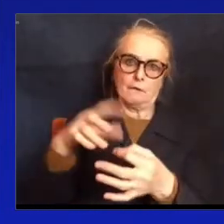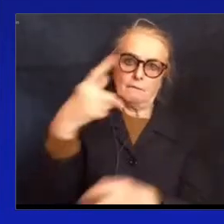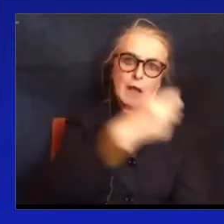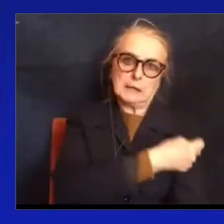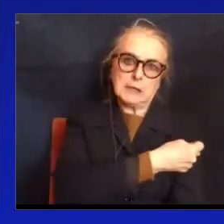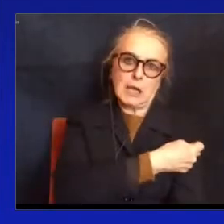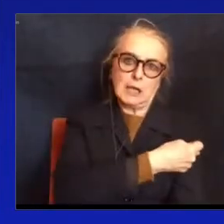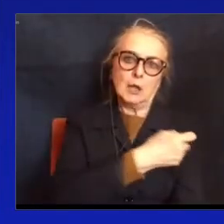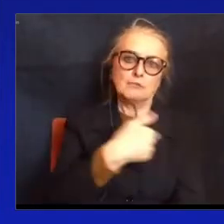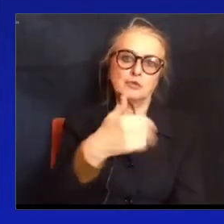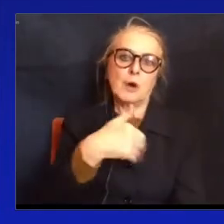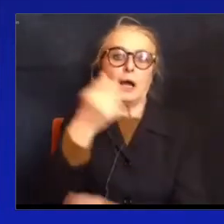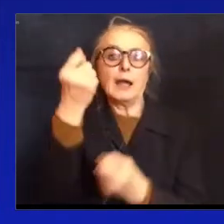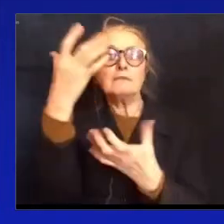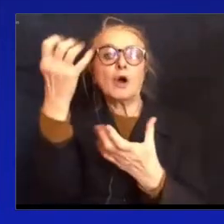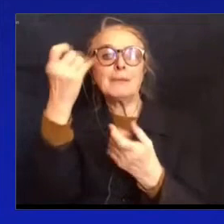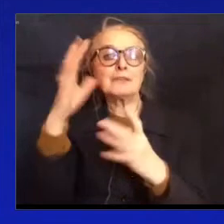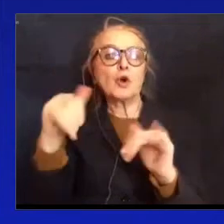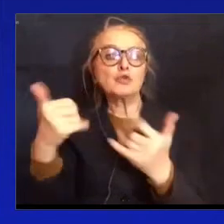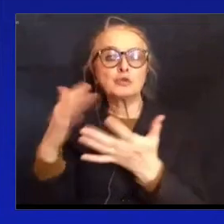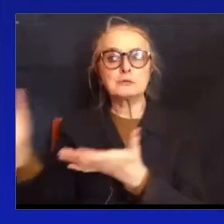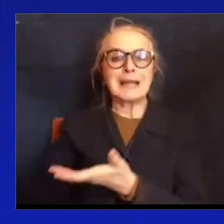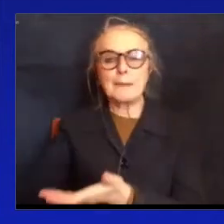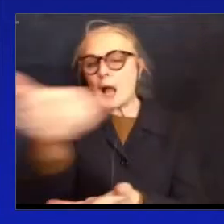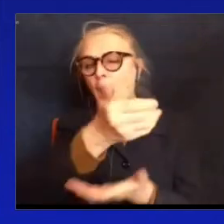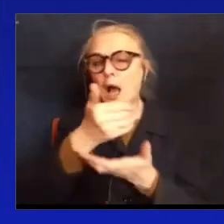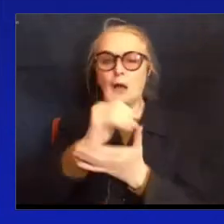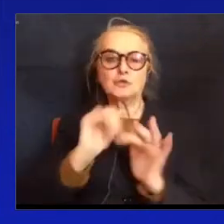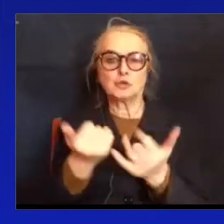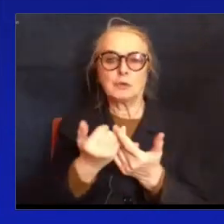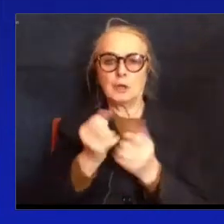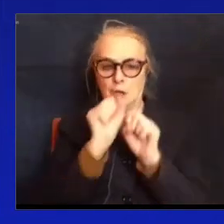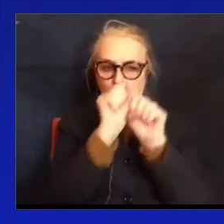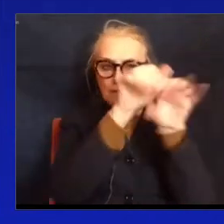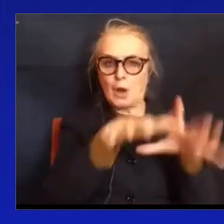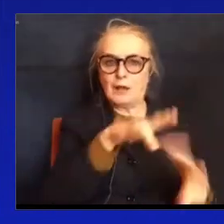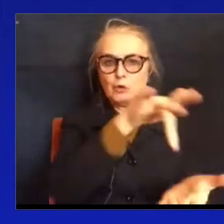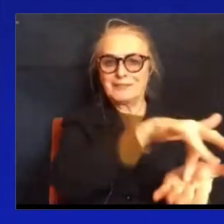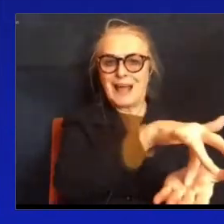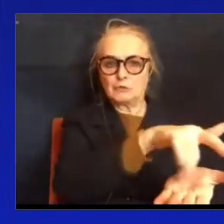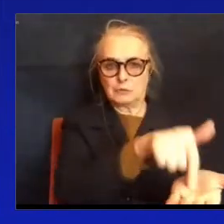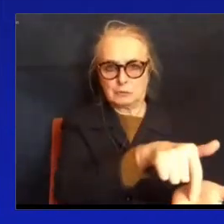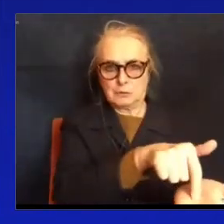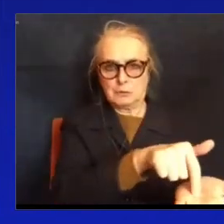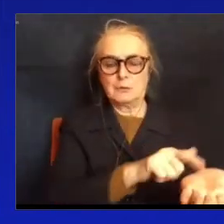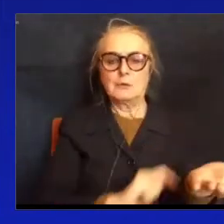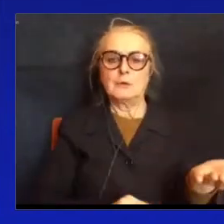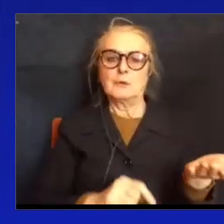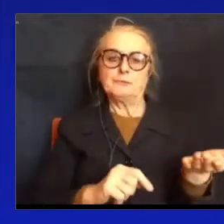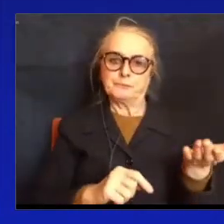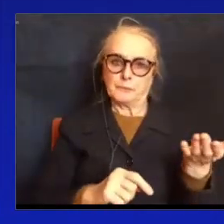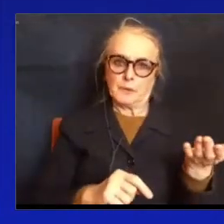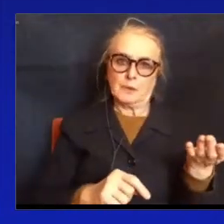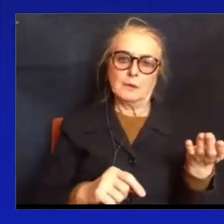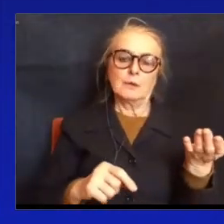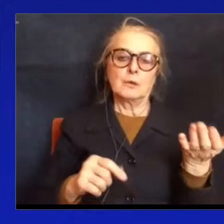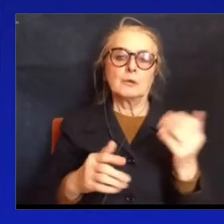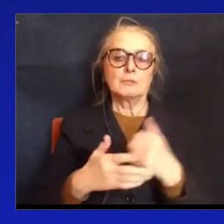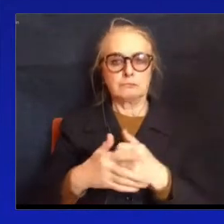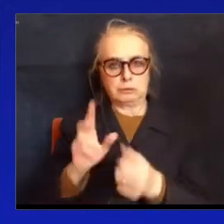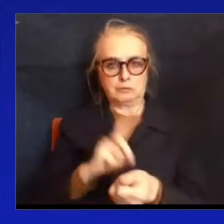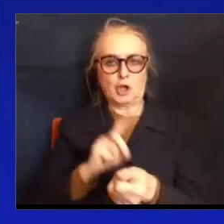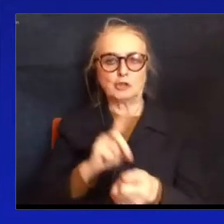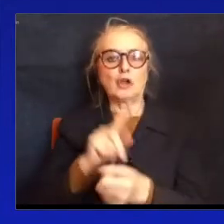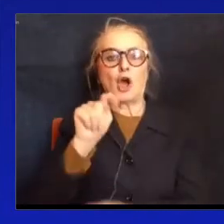I've listened to Dr. Tam, who's looking at the national or pan-Canadian numbers, and she is reporting that they're not seeing anything out